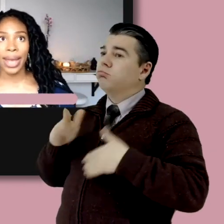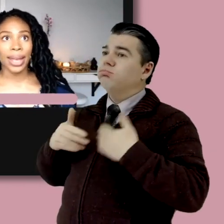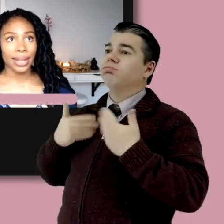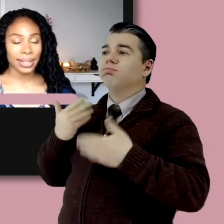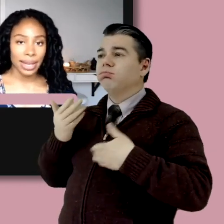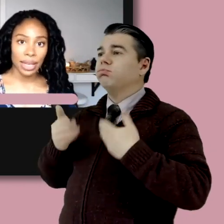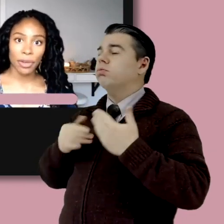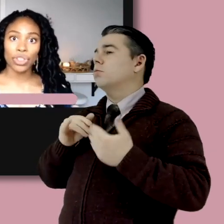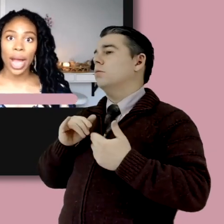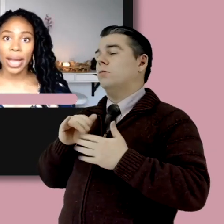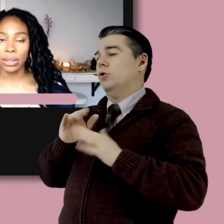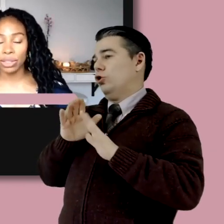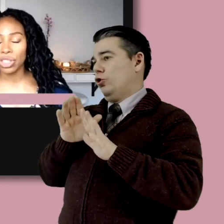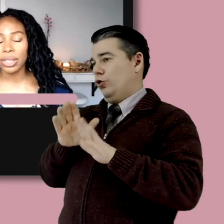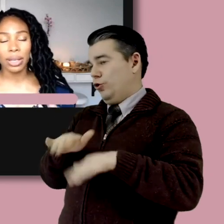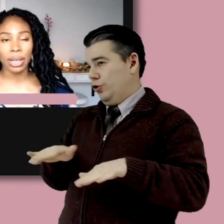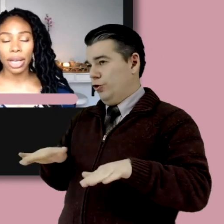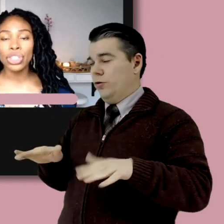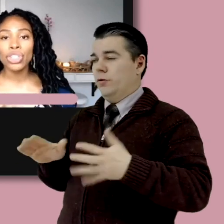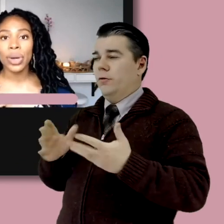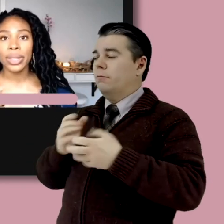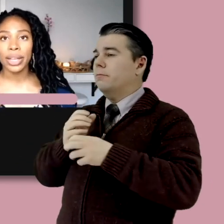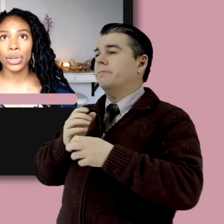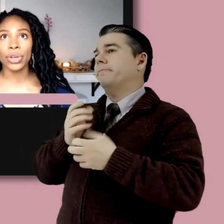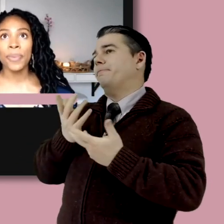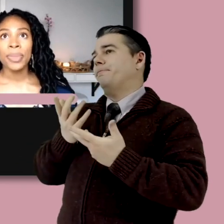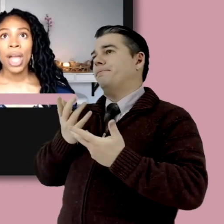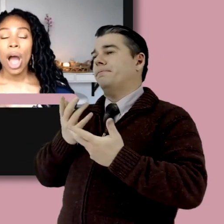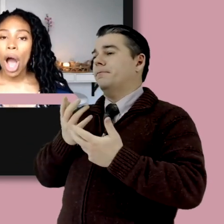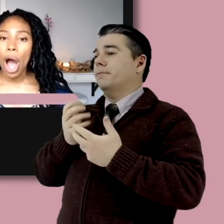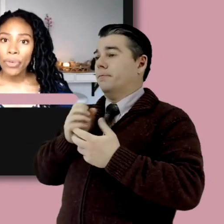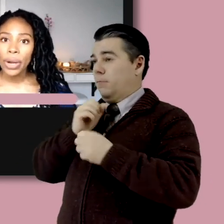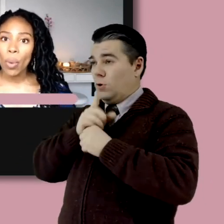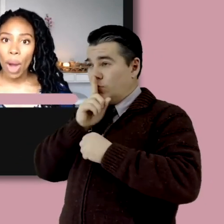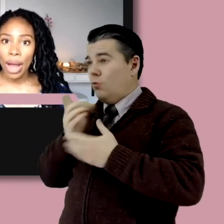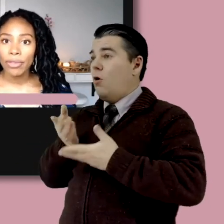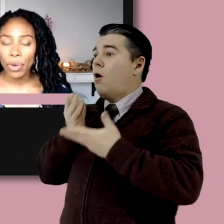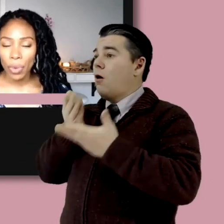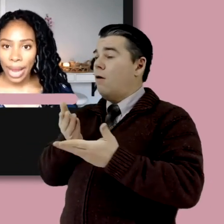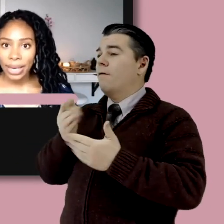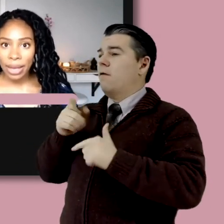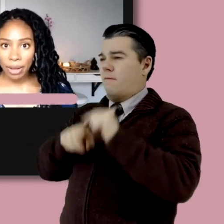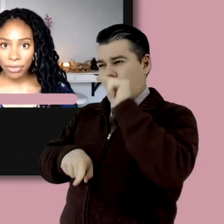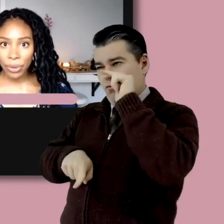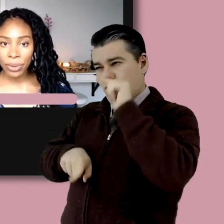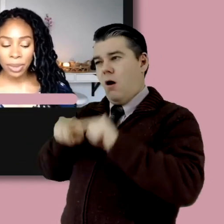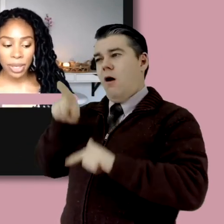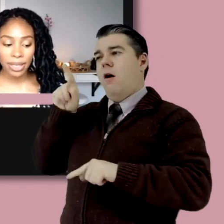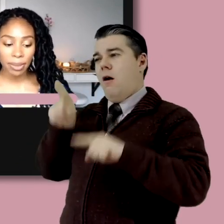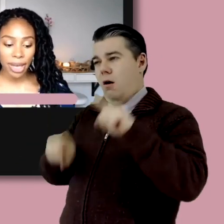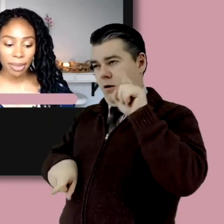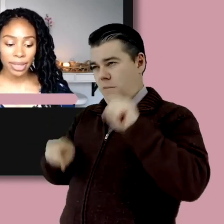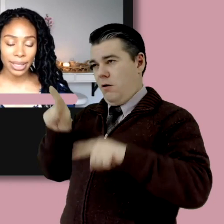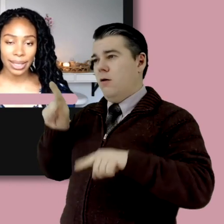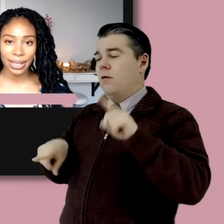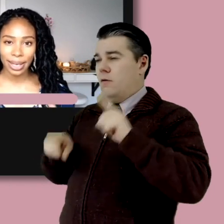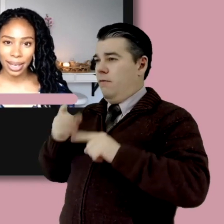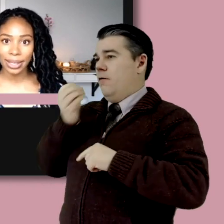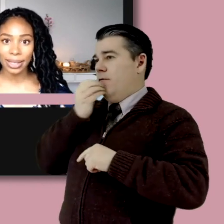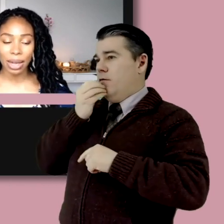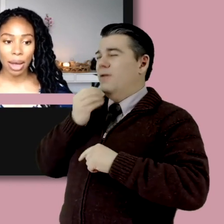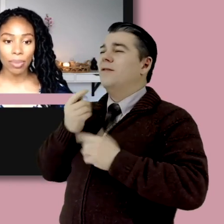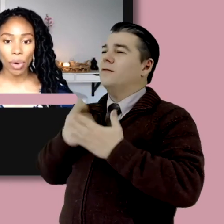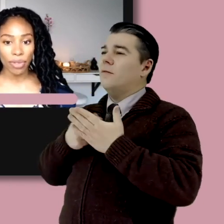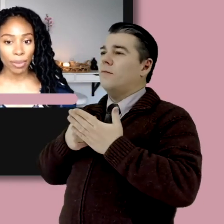the way, it's like if your child, just ensuring that you're offering a wide variety of foods, because sometimes we